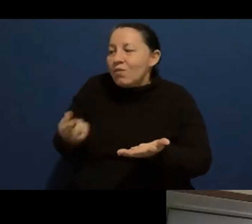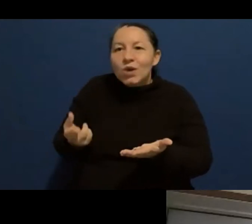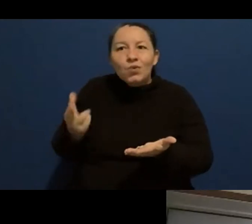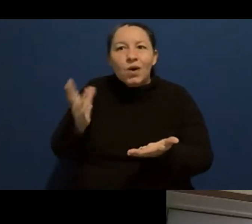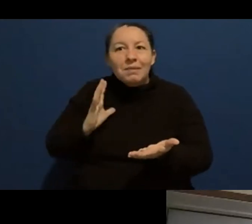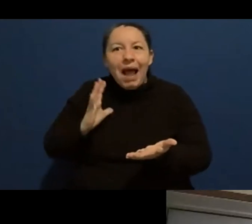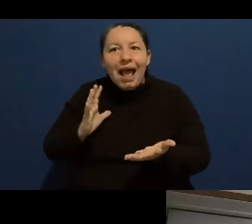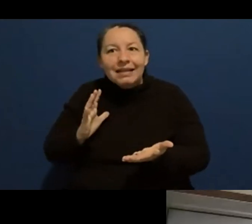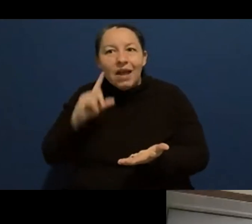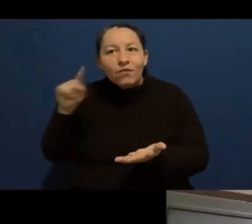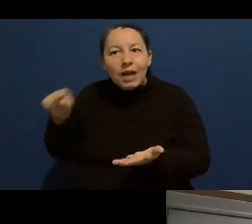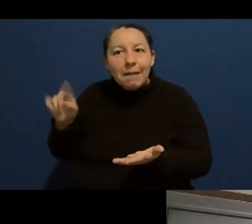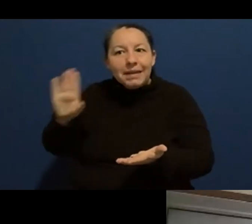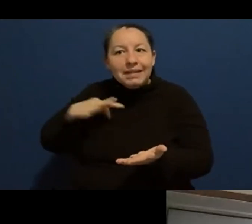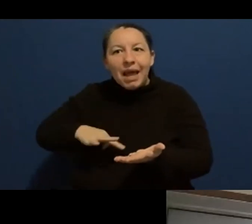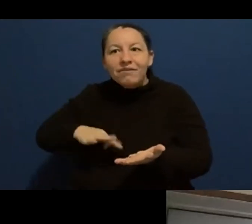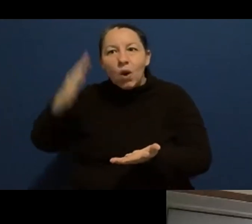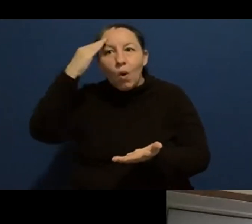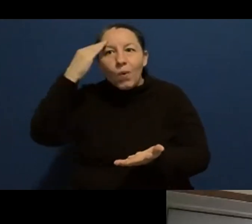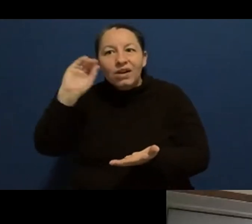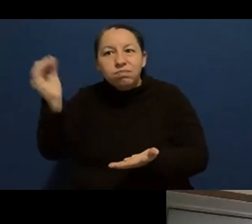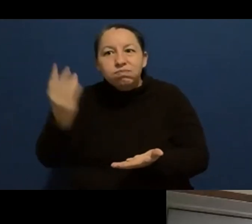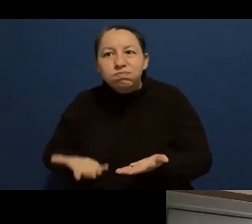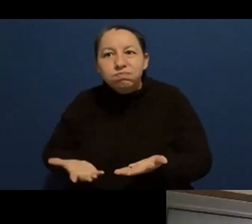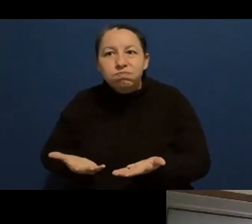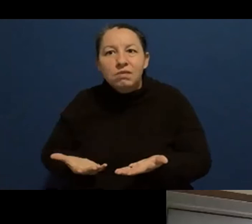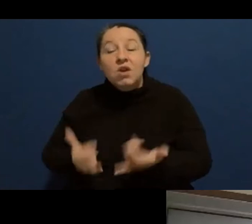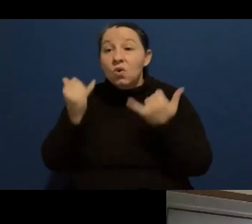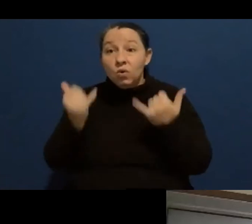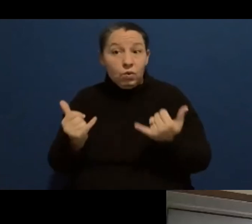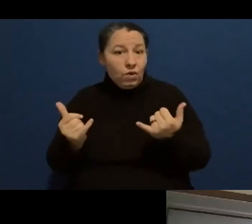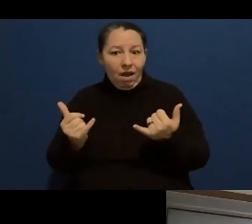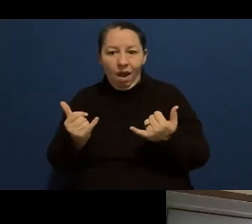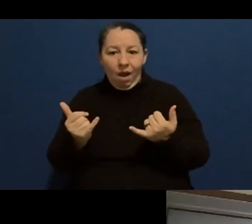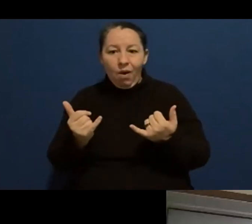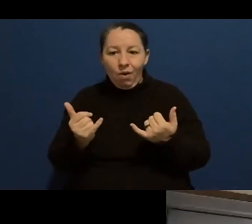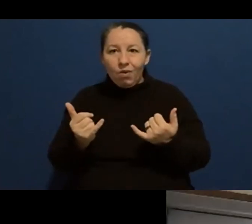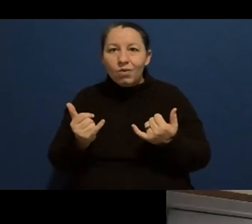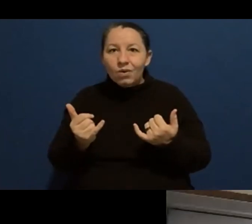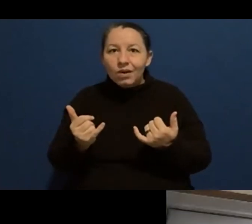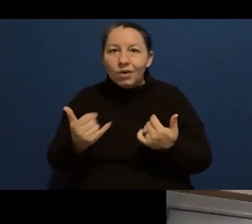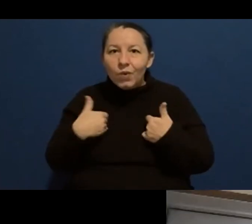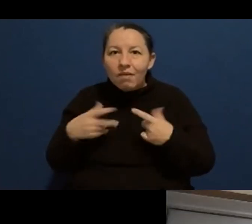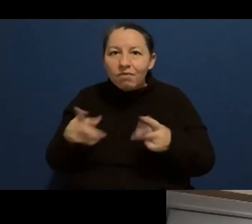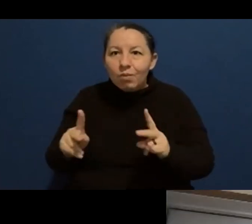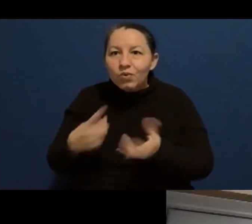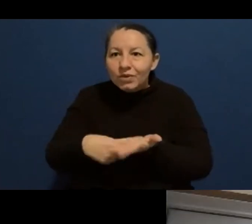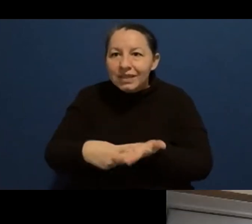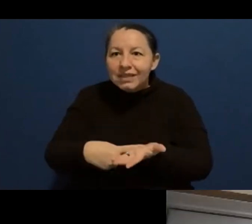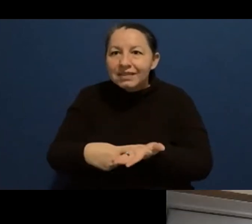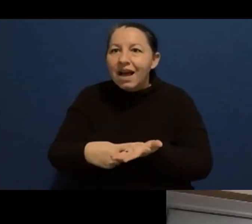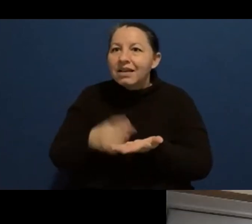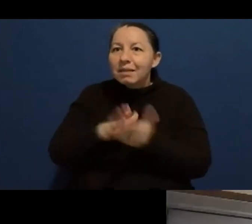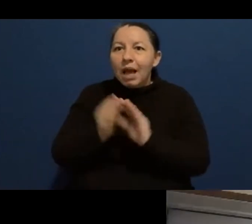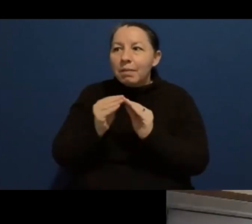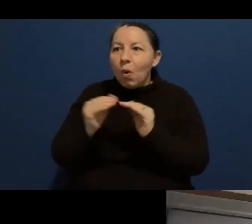or the awareness. And now we're getting to that stage. And he told me that he